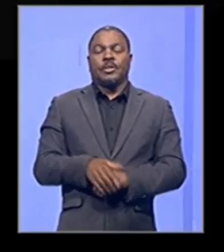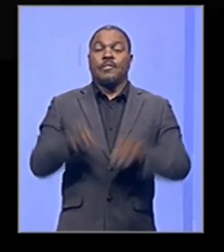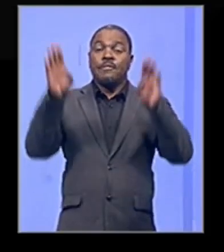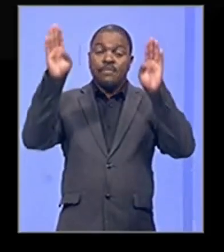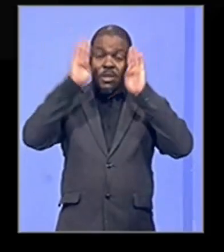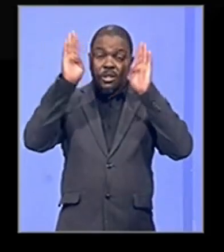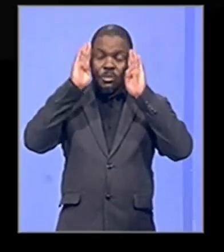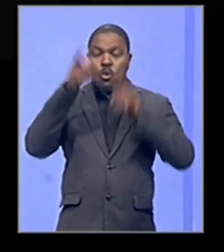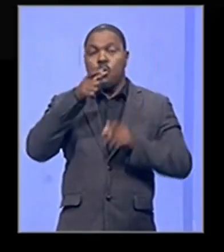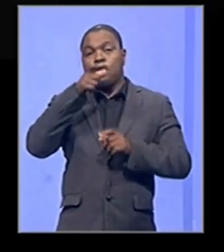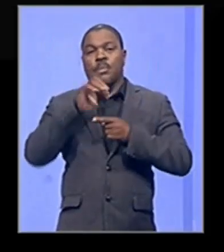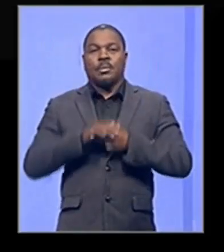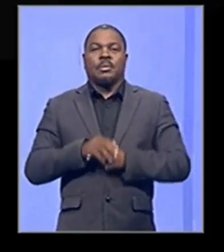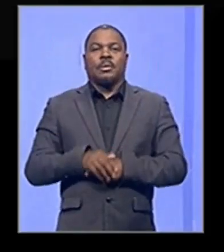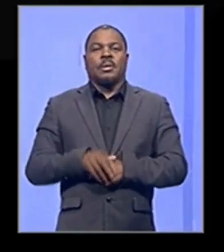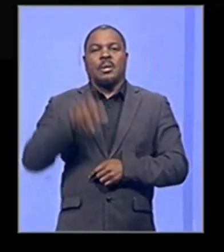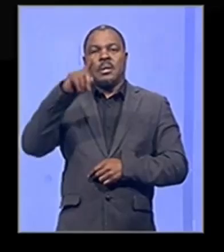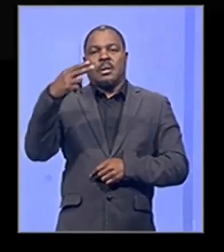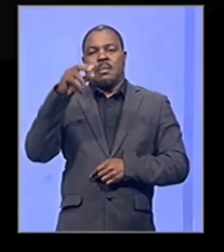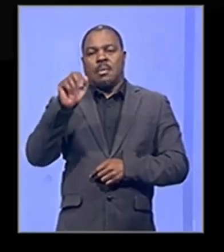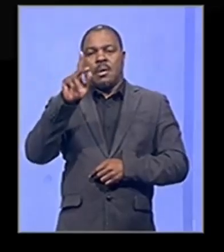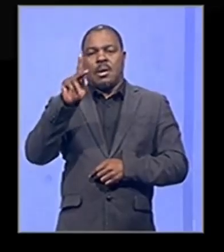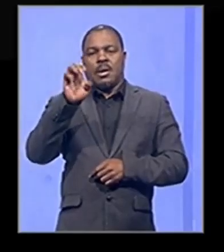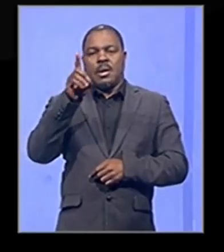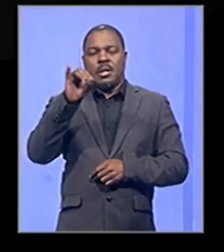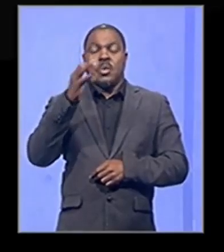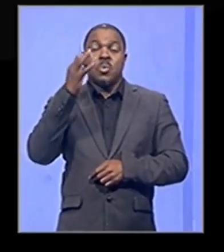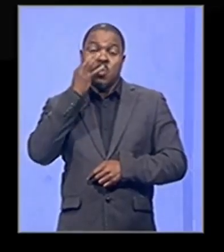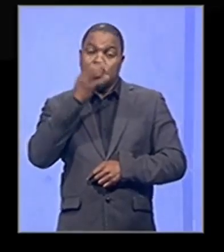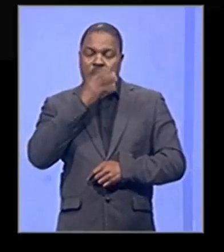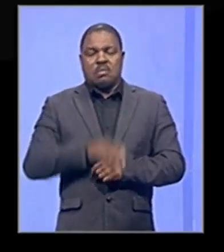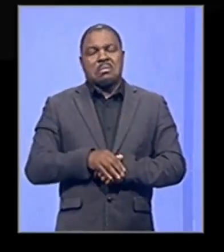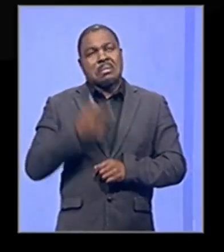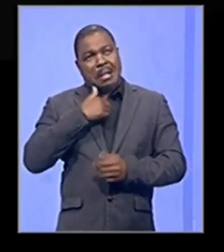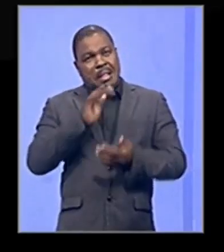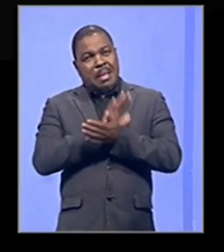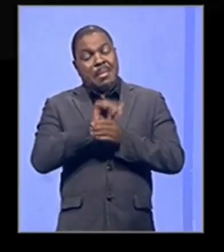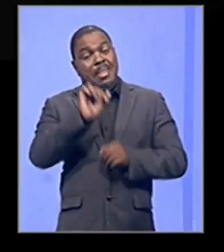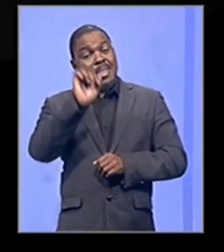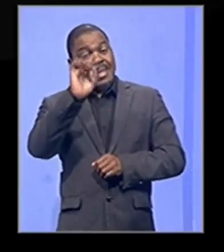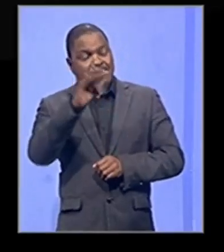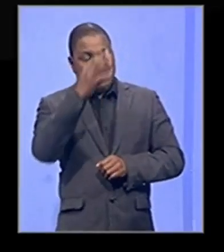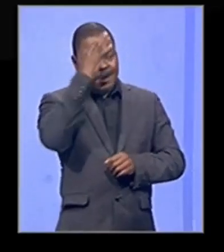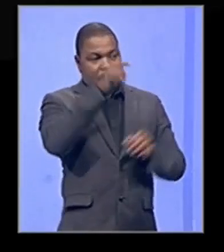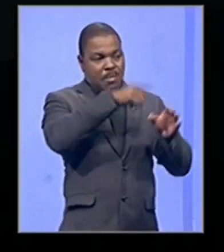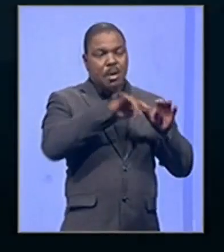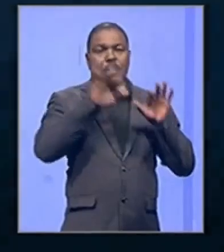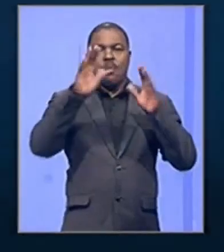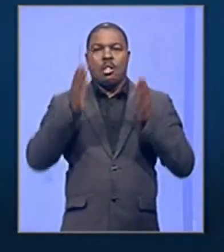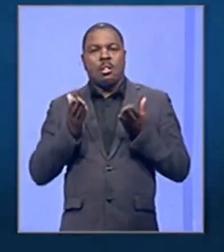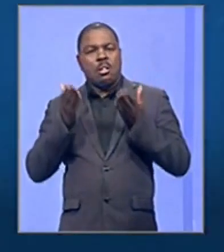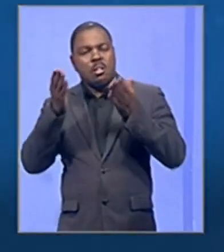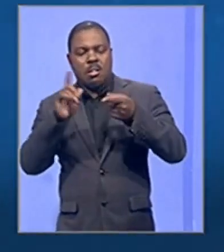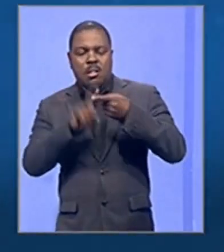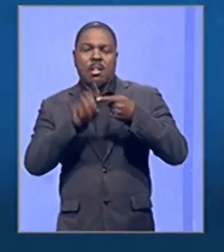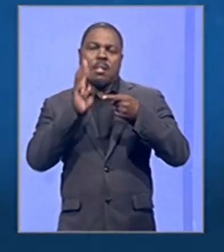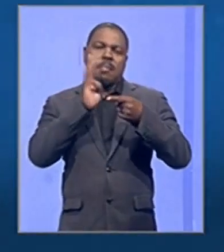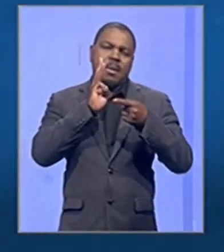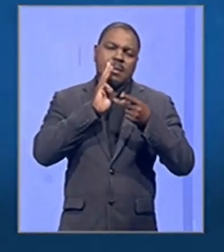Letlakaleng la Facebook Skizo Phakedi o re nka thabela go bona mmušo wa bela badudi ditirelo go etša